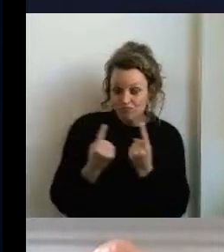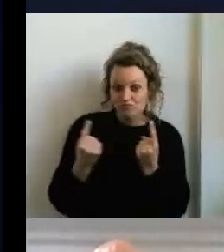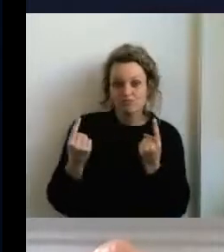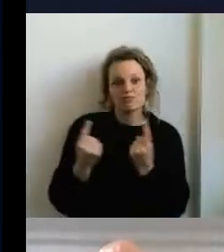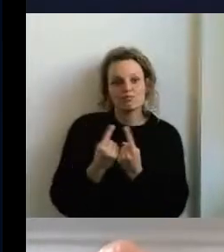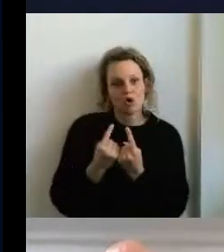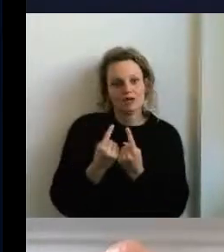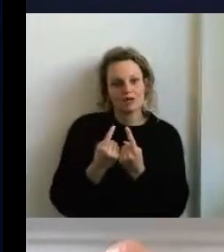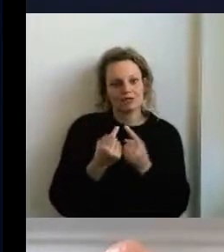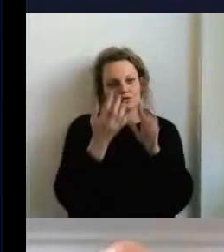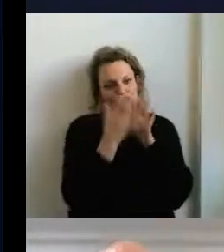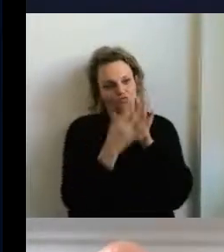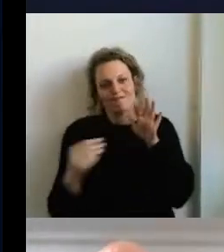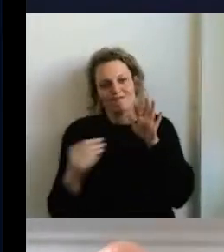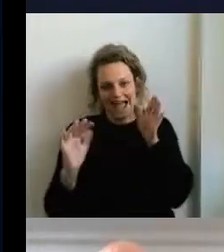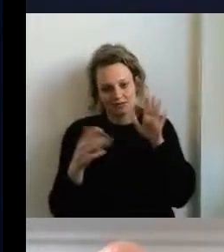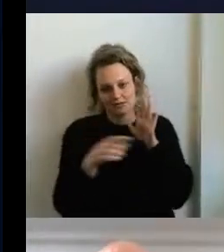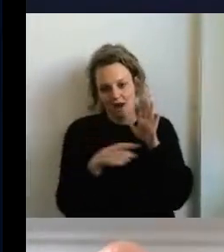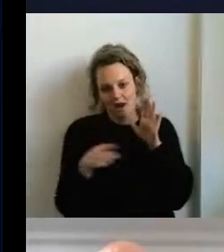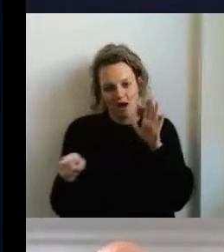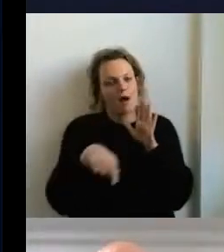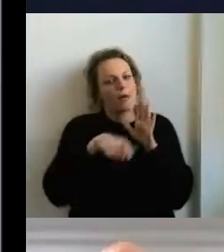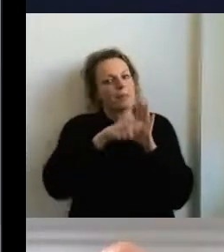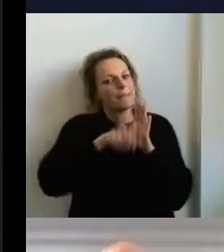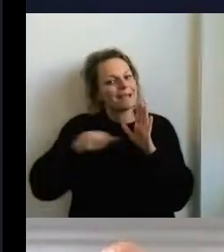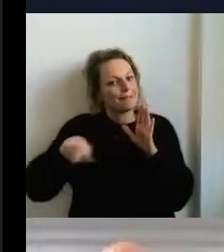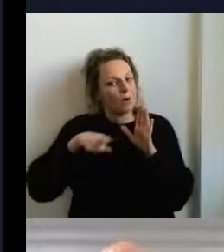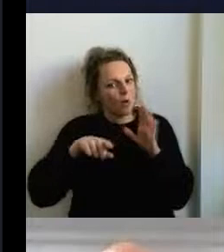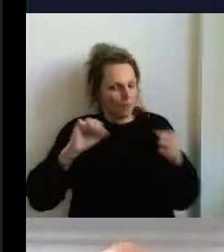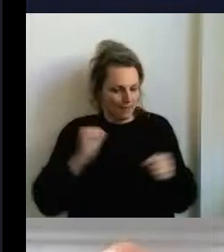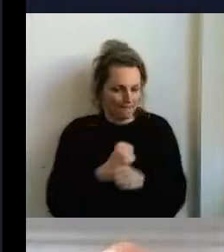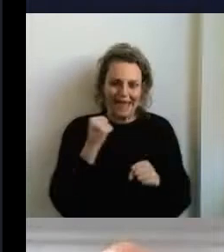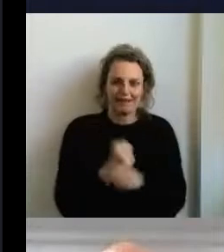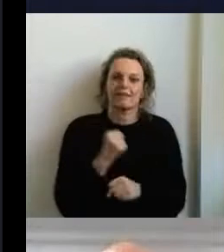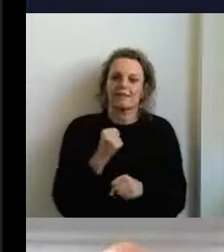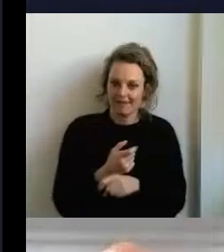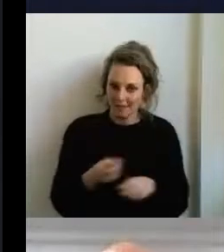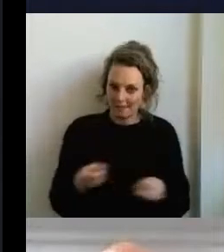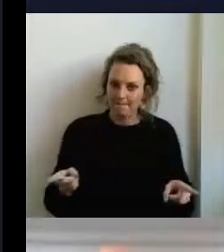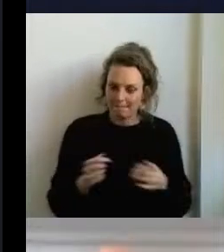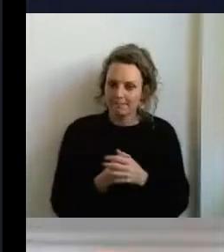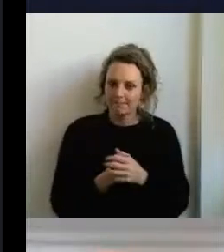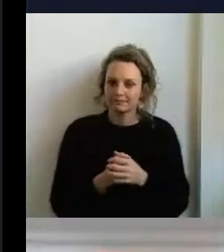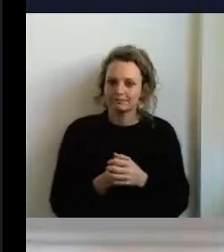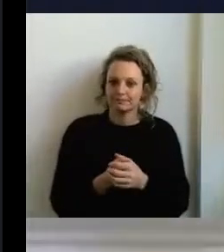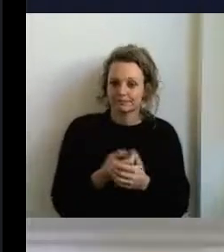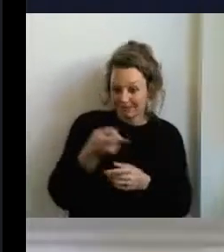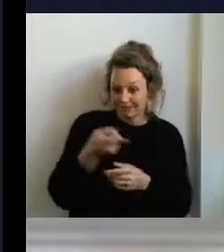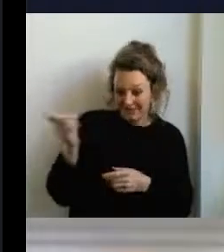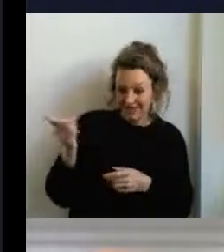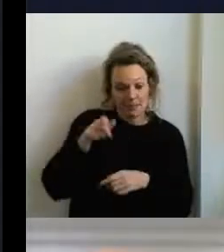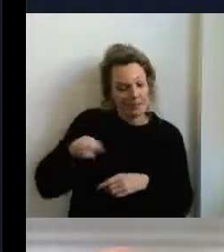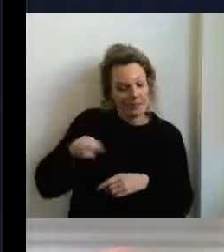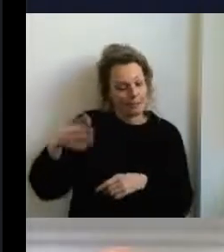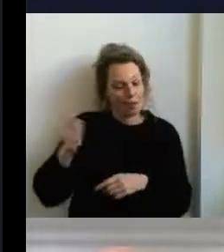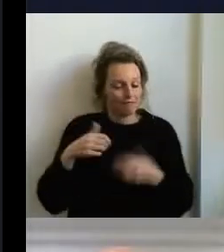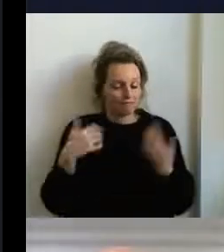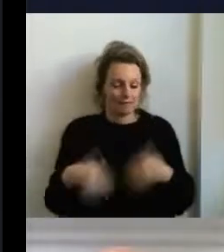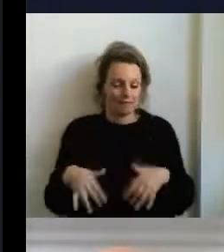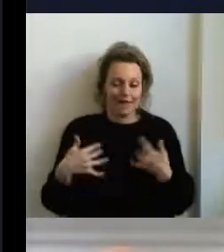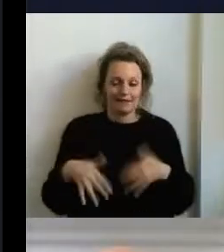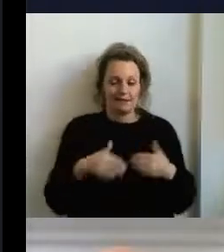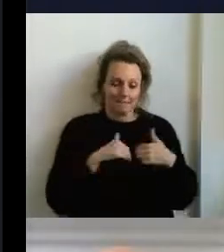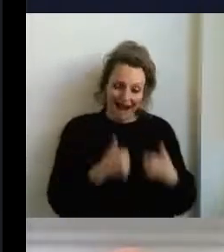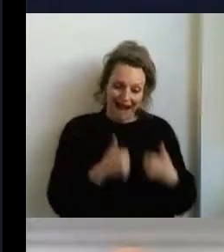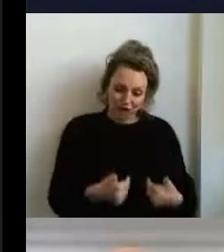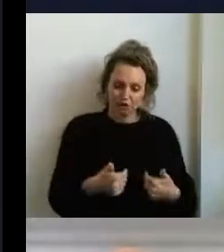a reflection of the people who make them. And these people just have some great heart in what they're doing, and you can